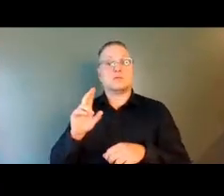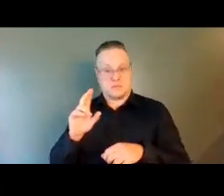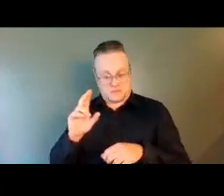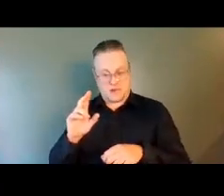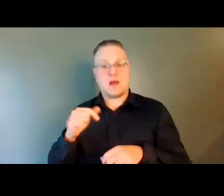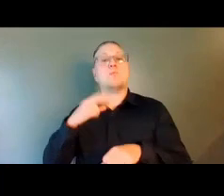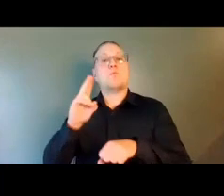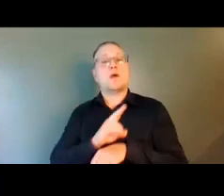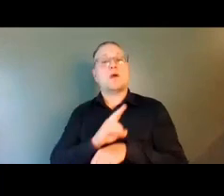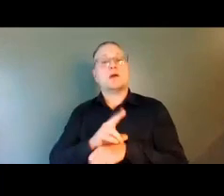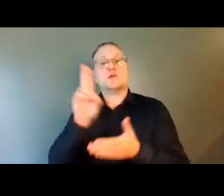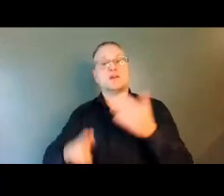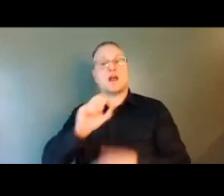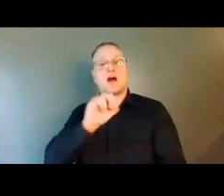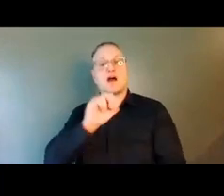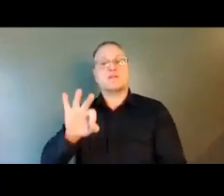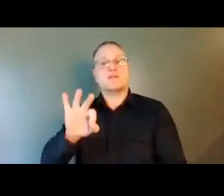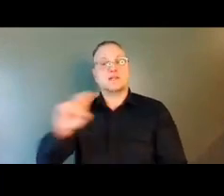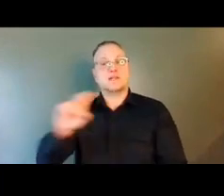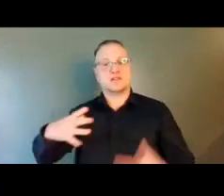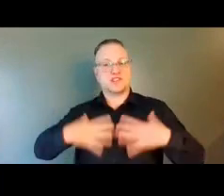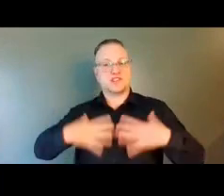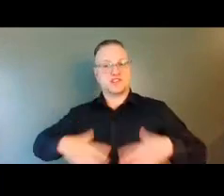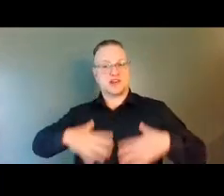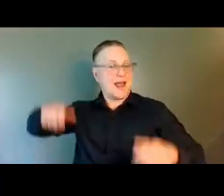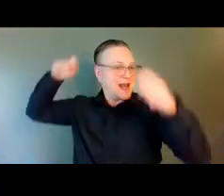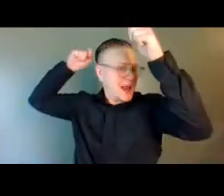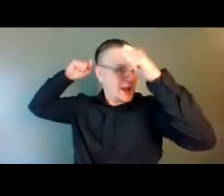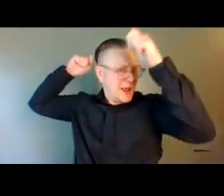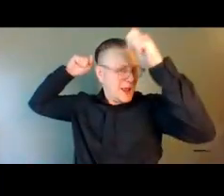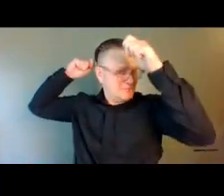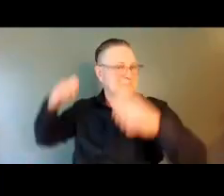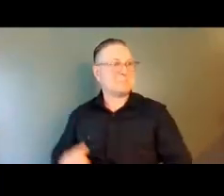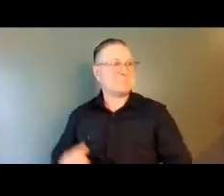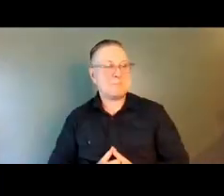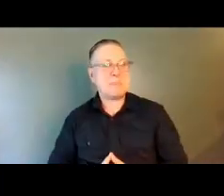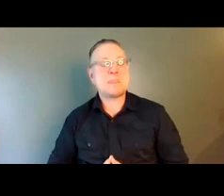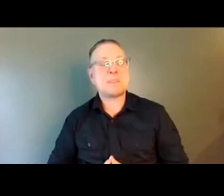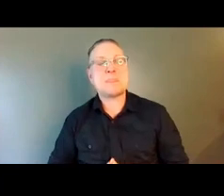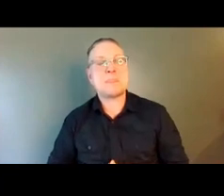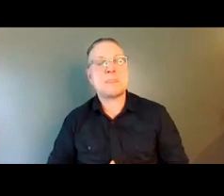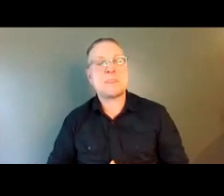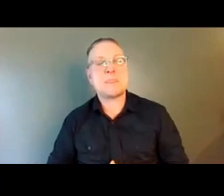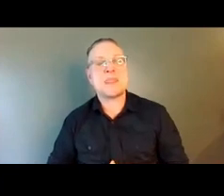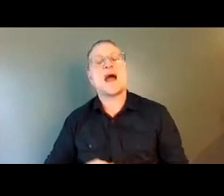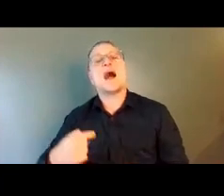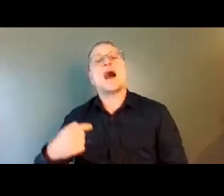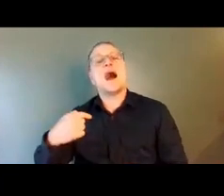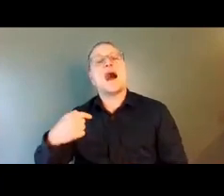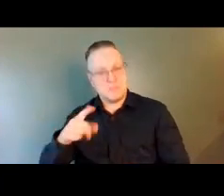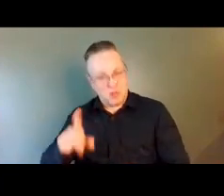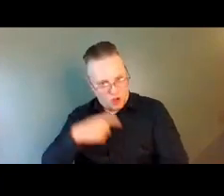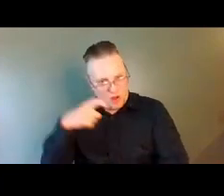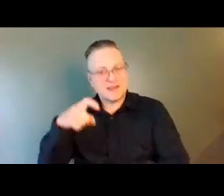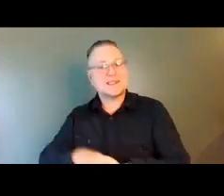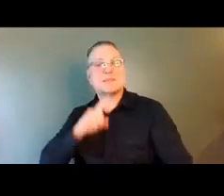Minnesota t-shirt and a cap. And I'm a long-time dedicated